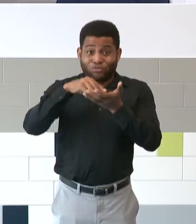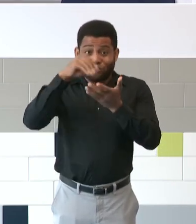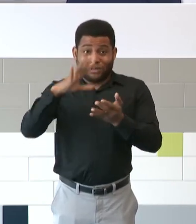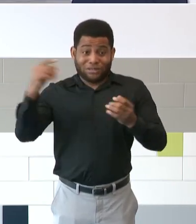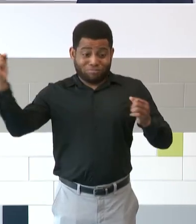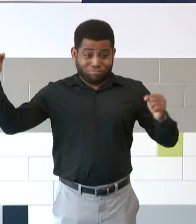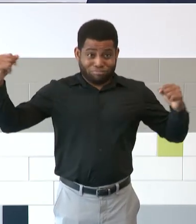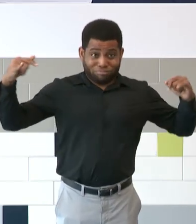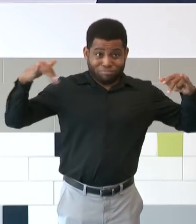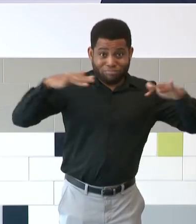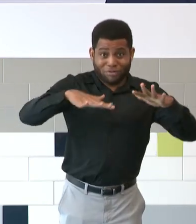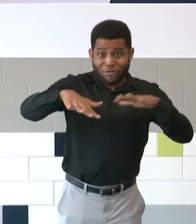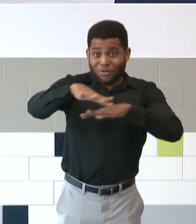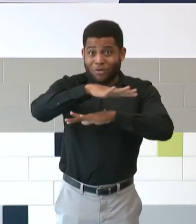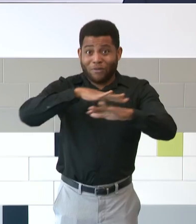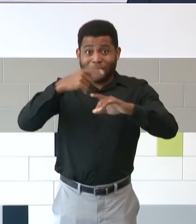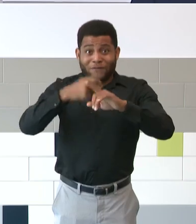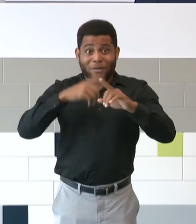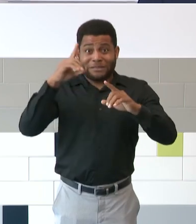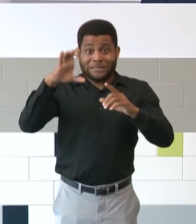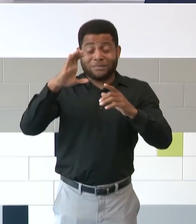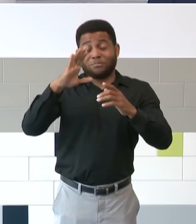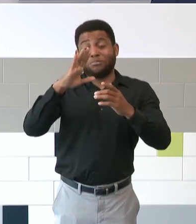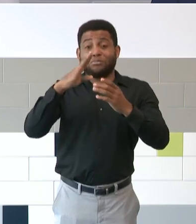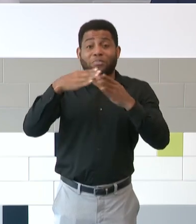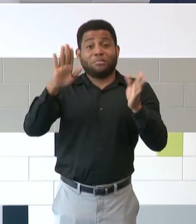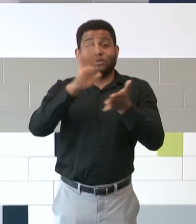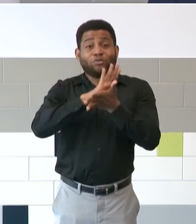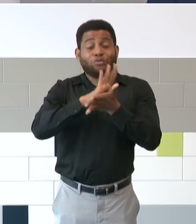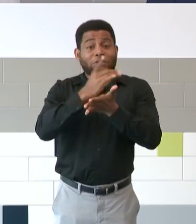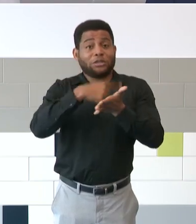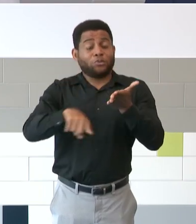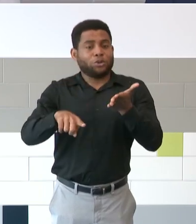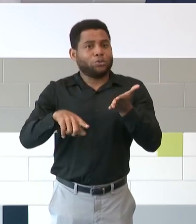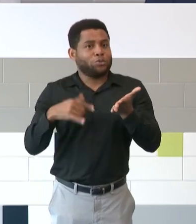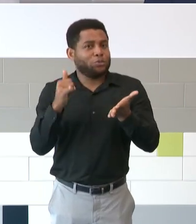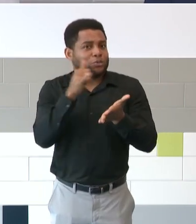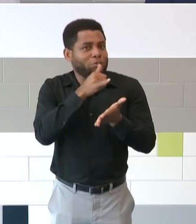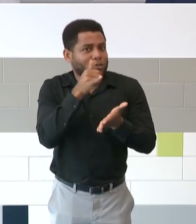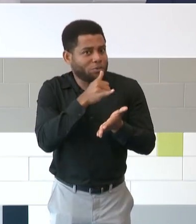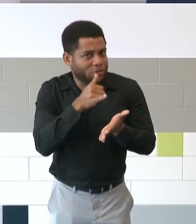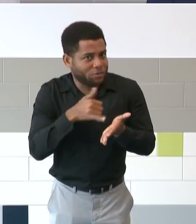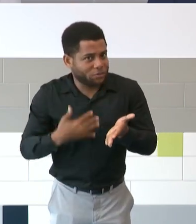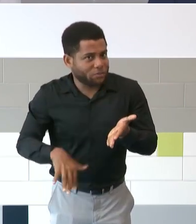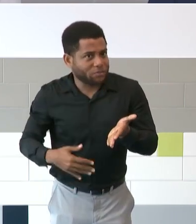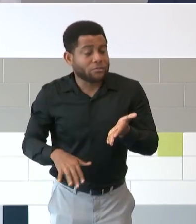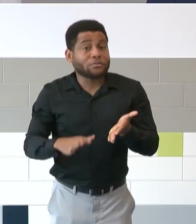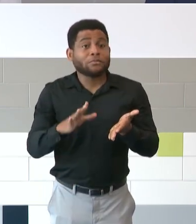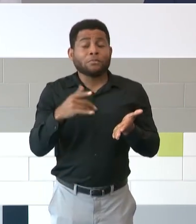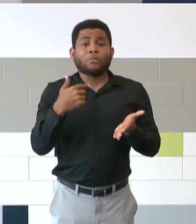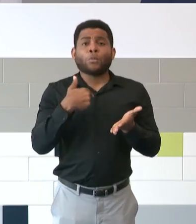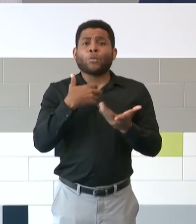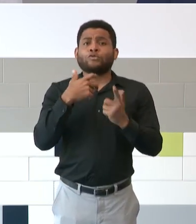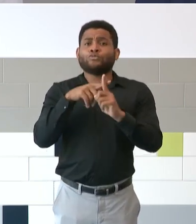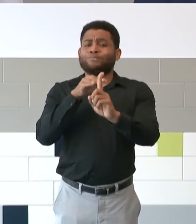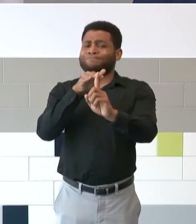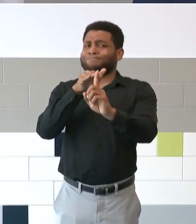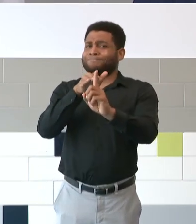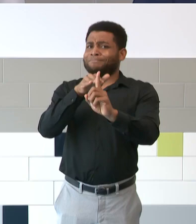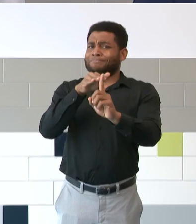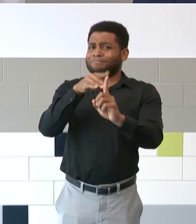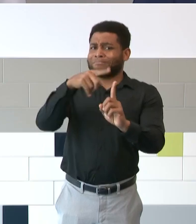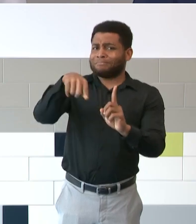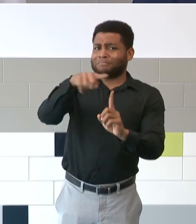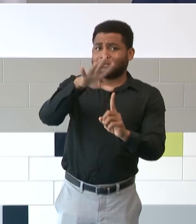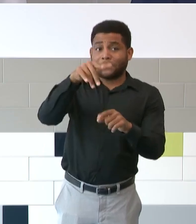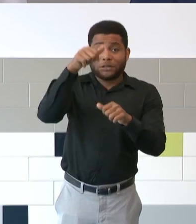of Columbia next week. It is always my reminder to remember your speed, look out for